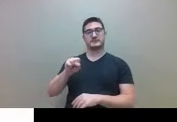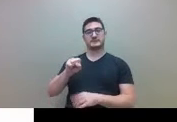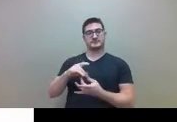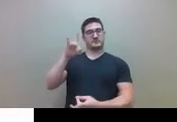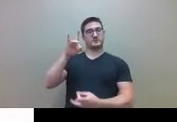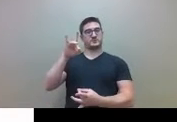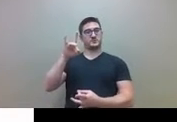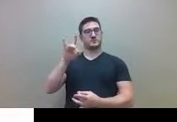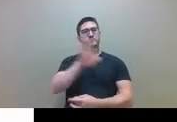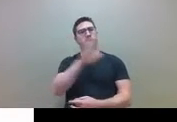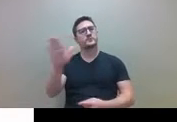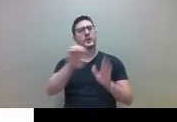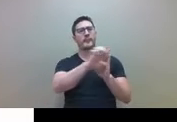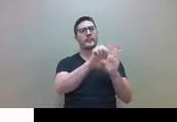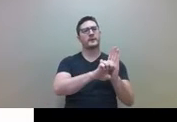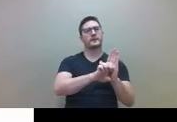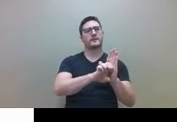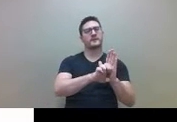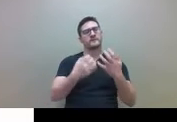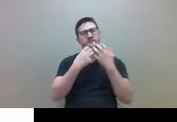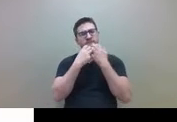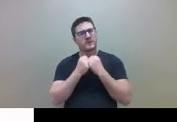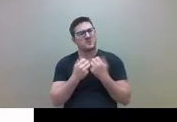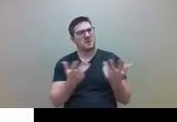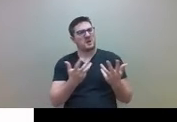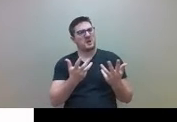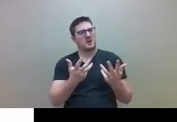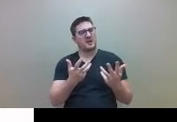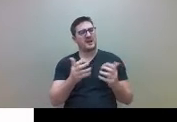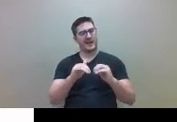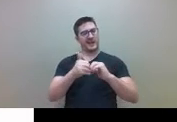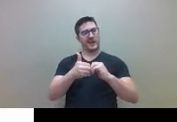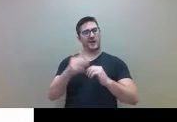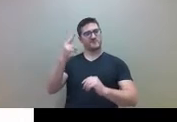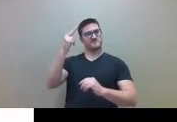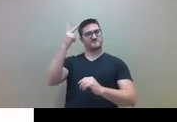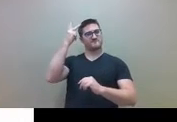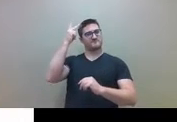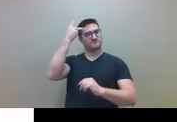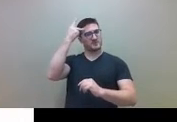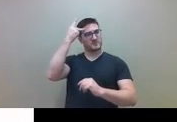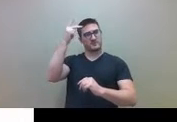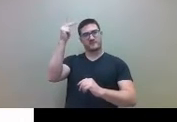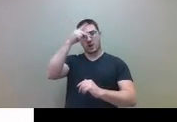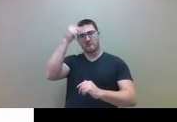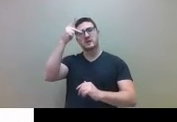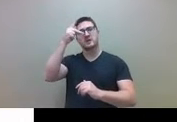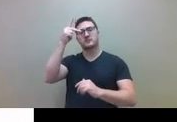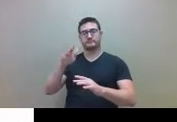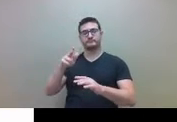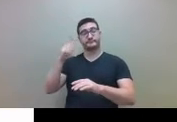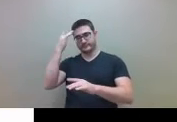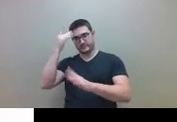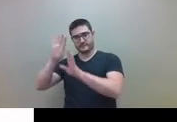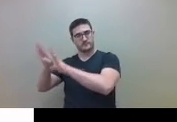ethics? How do they guide your life? It's a good time to spend time exploring